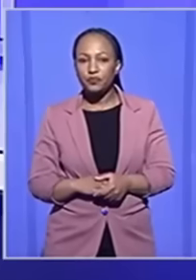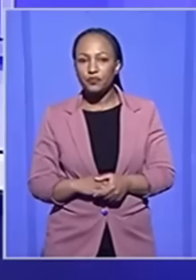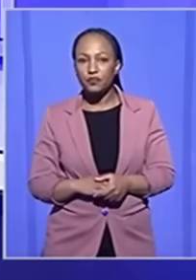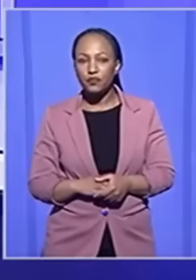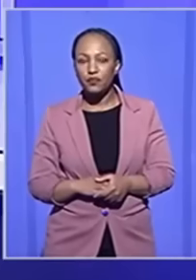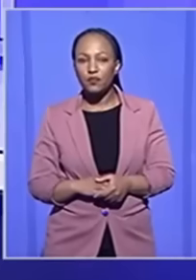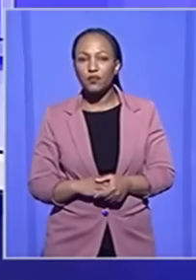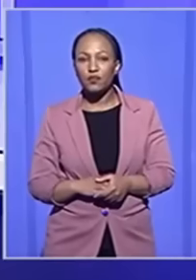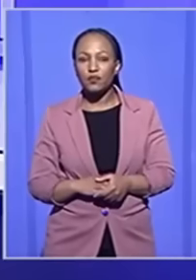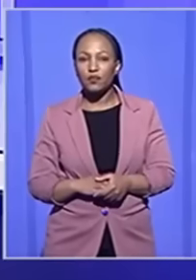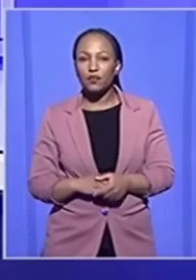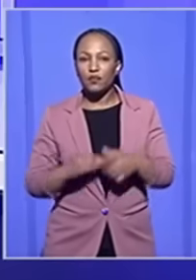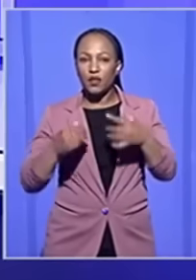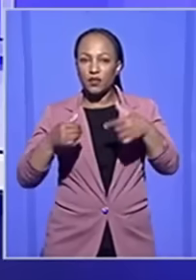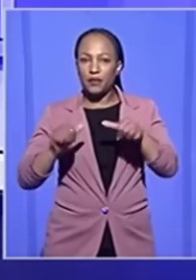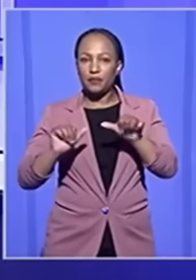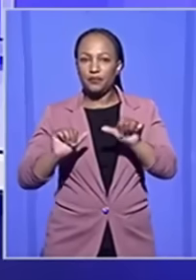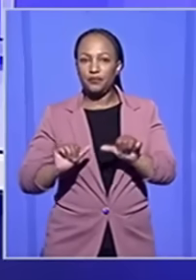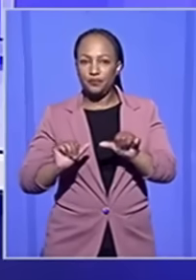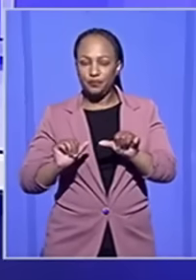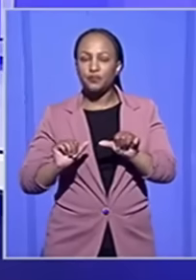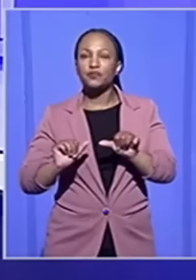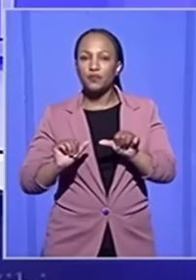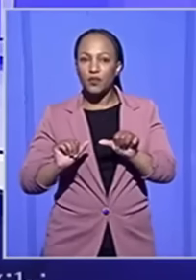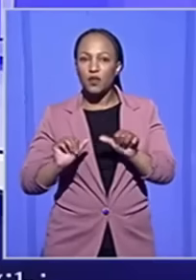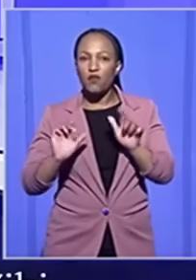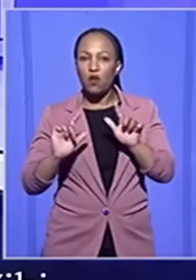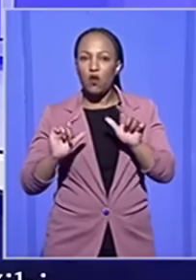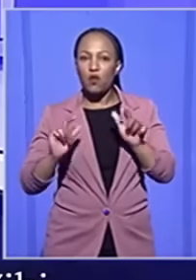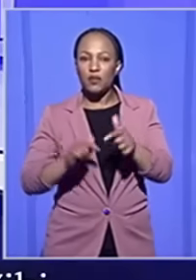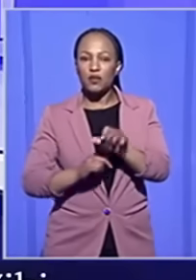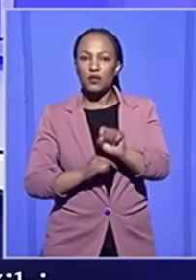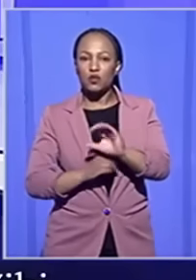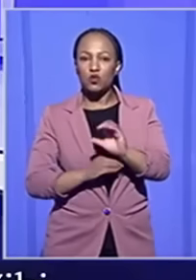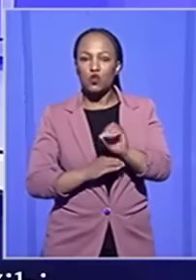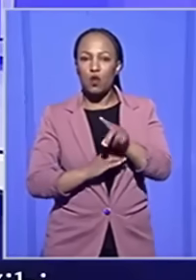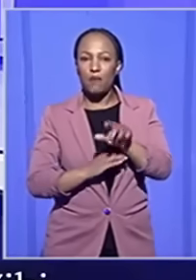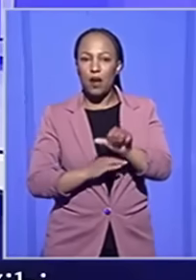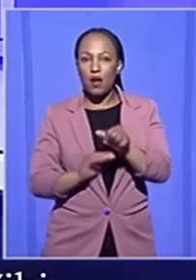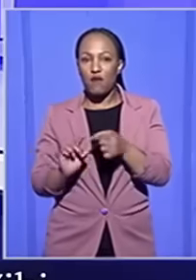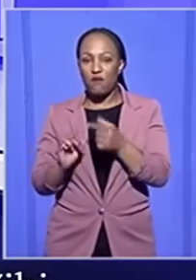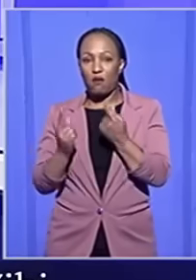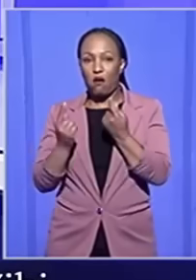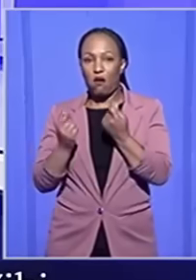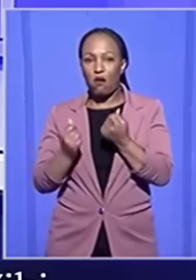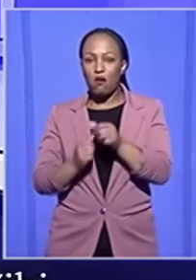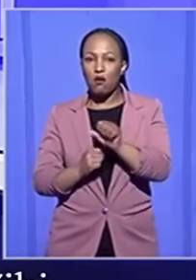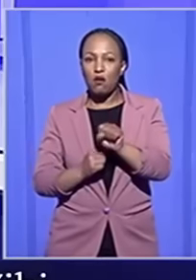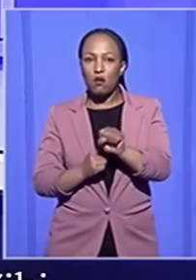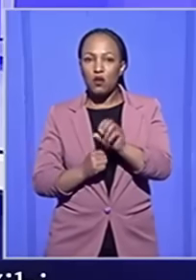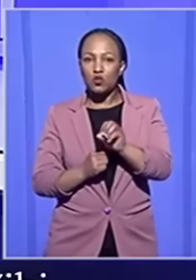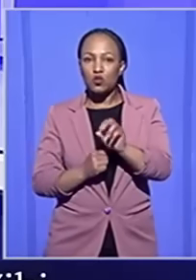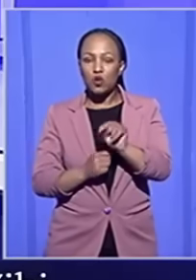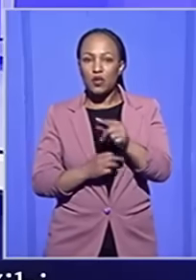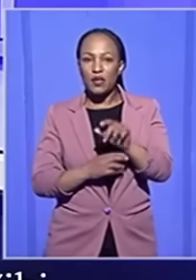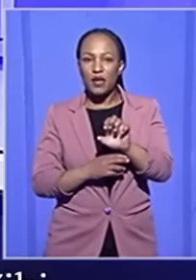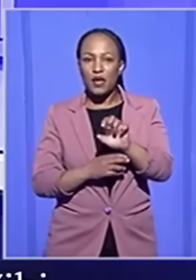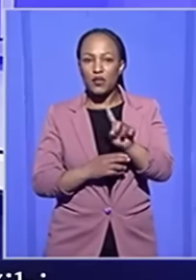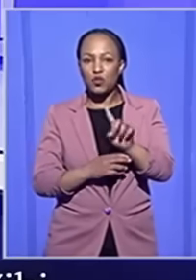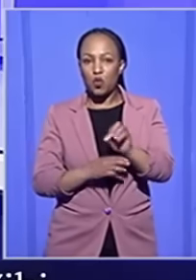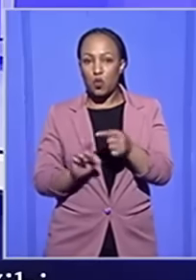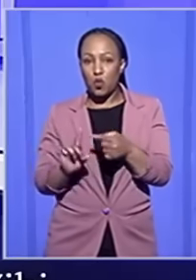Monnasetulo wa komiti ya palamente malebana le diakhaonto tsa setšhaba Sonkezo Zibi a re dipatlisiso tse di ka ga merero ya setheo